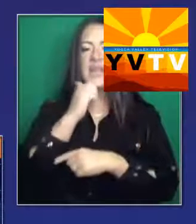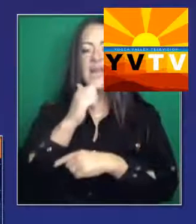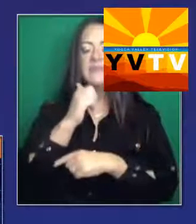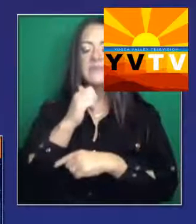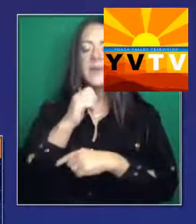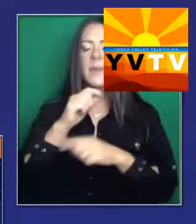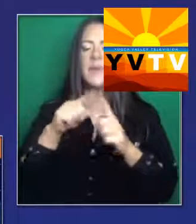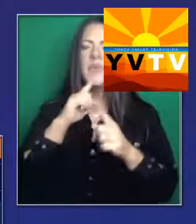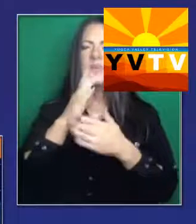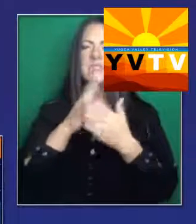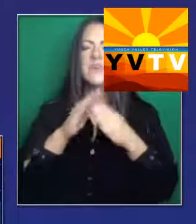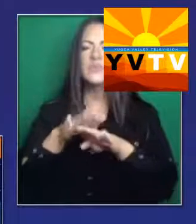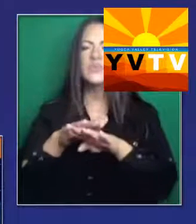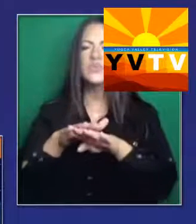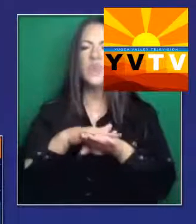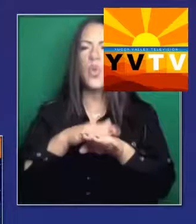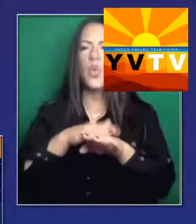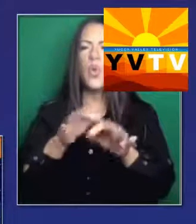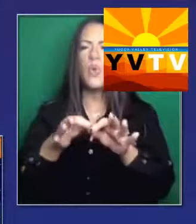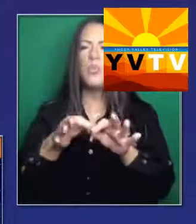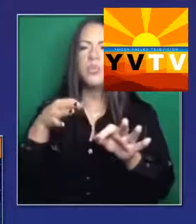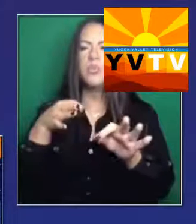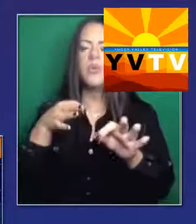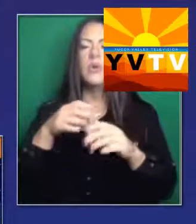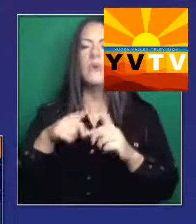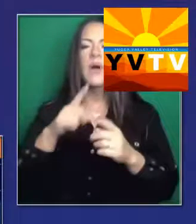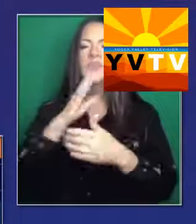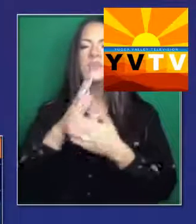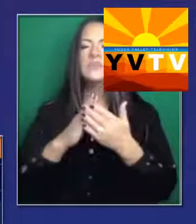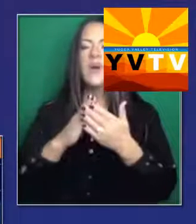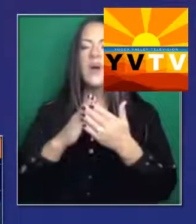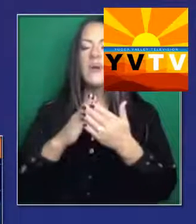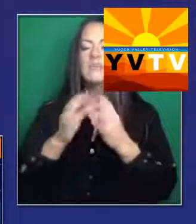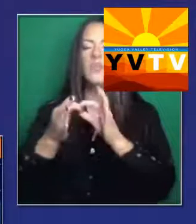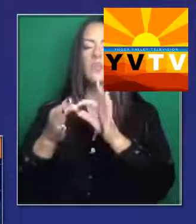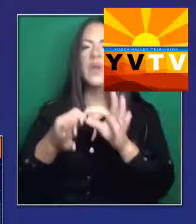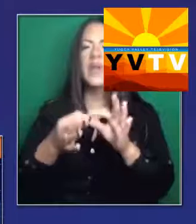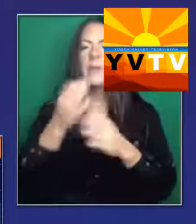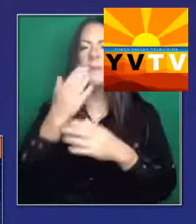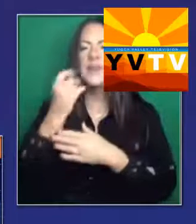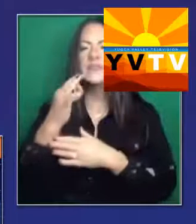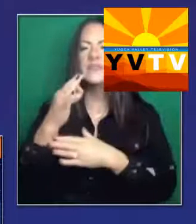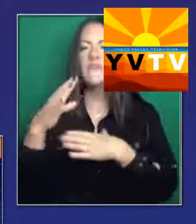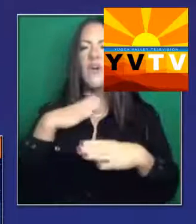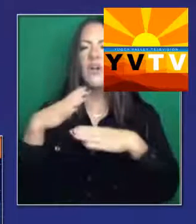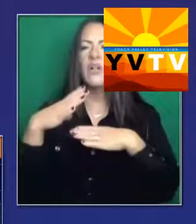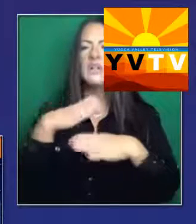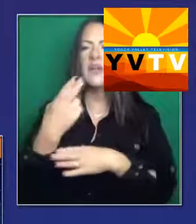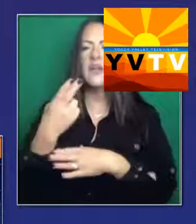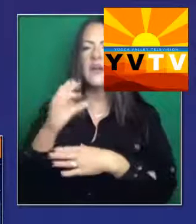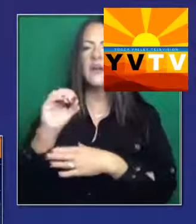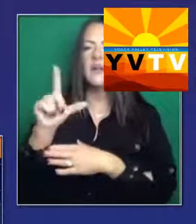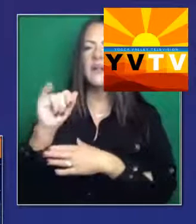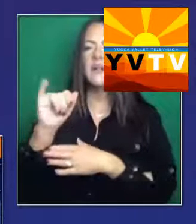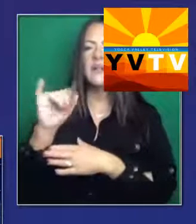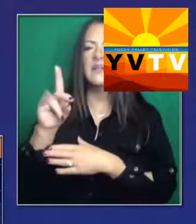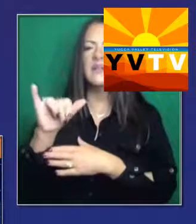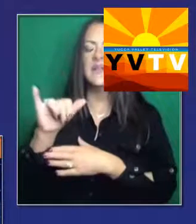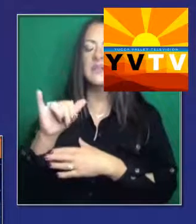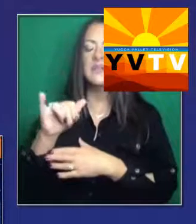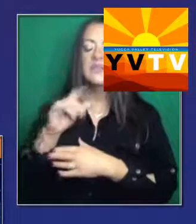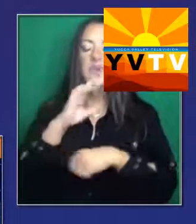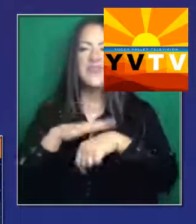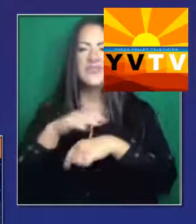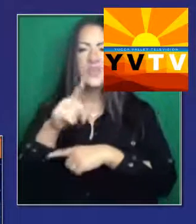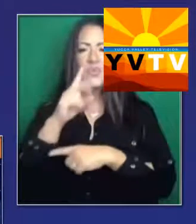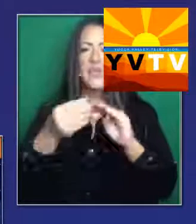certainly an impact associated with the holidays. And so I caution in terms of total case numbers that in terms of